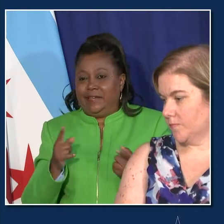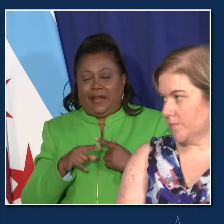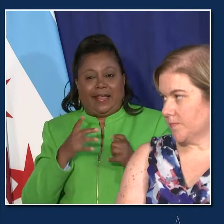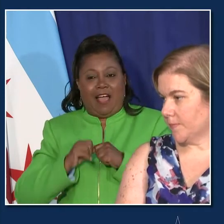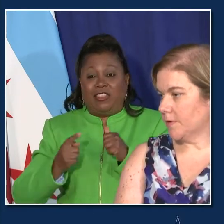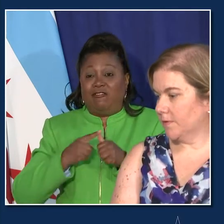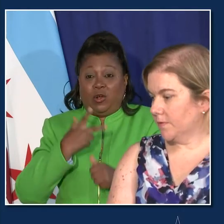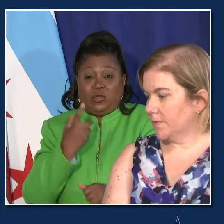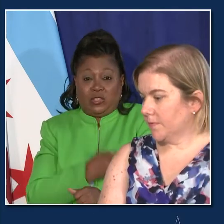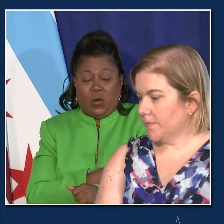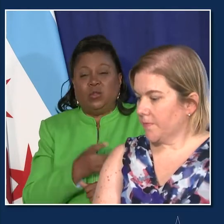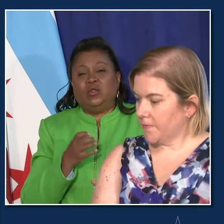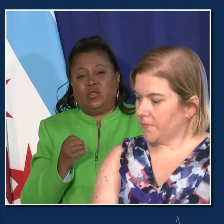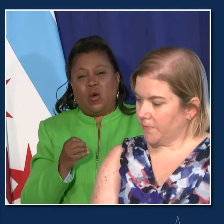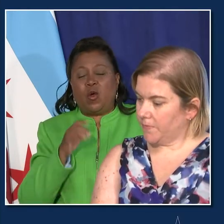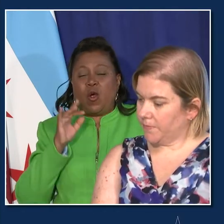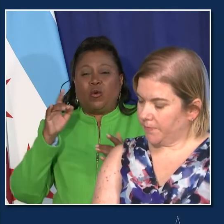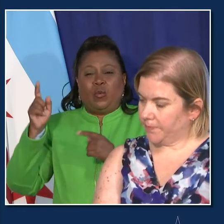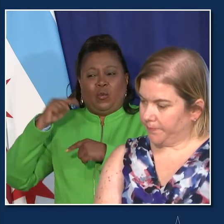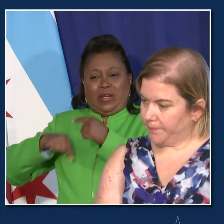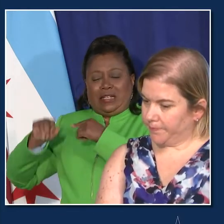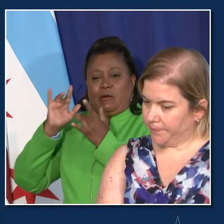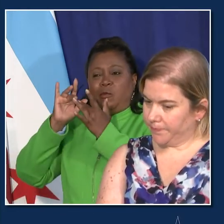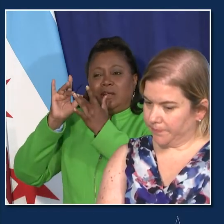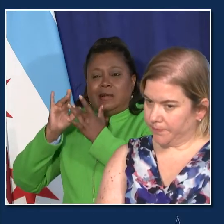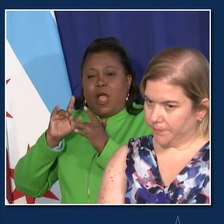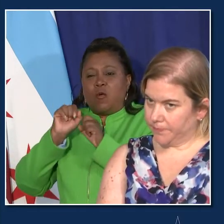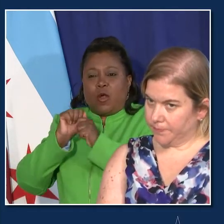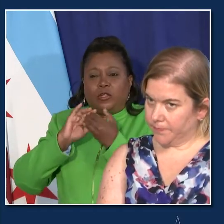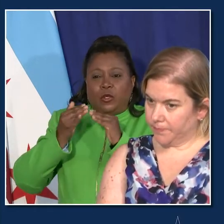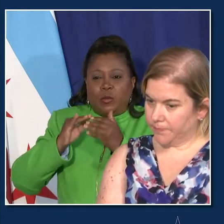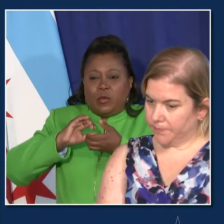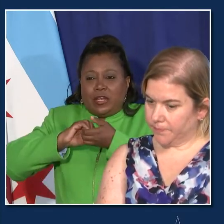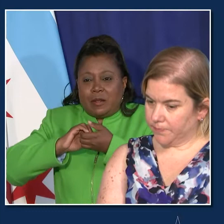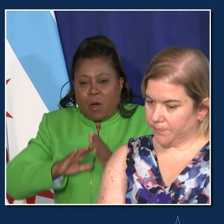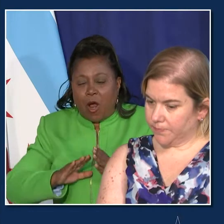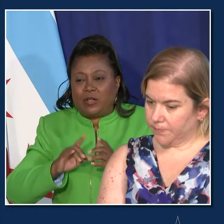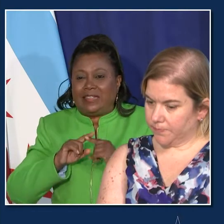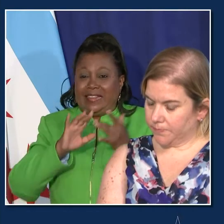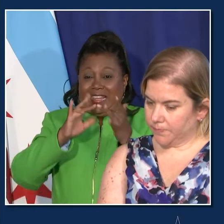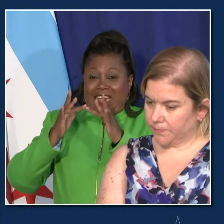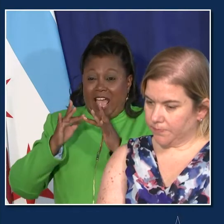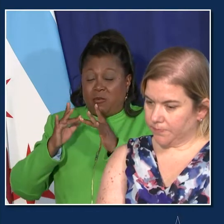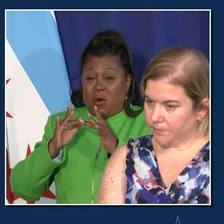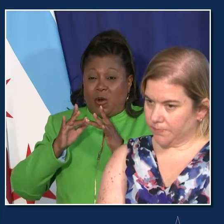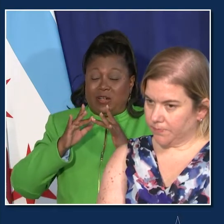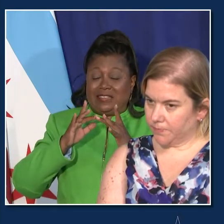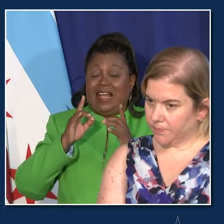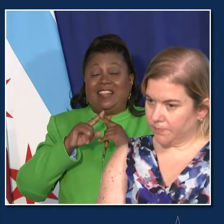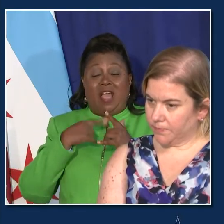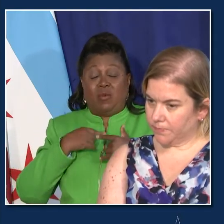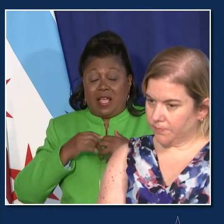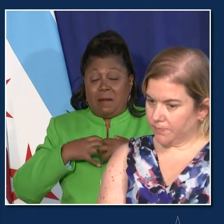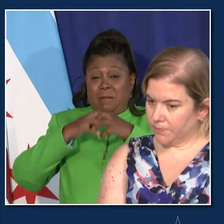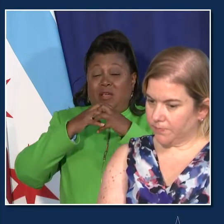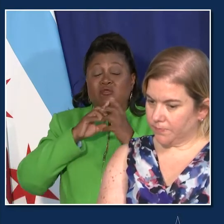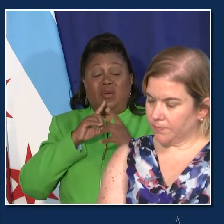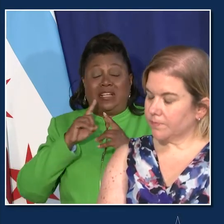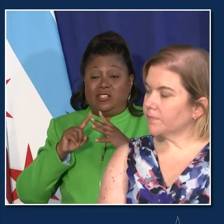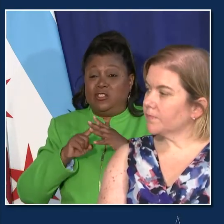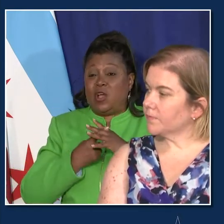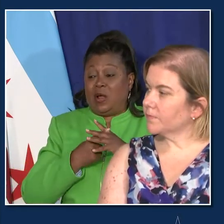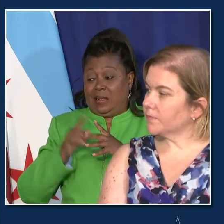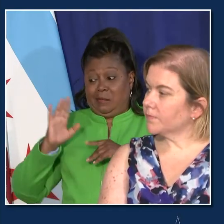gotten the first dose. So reaching back out, working through community partners, the network and infrastructure that we built up really